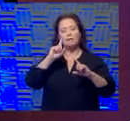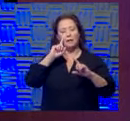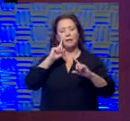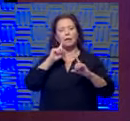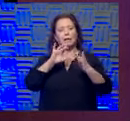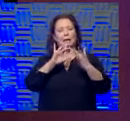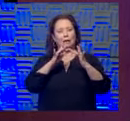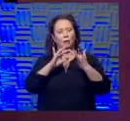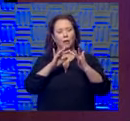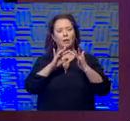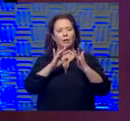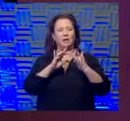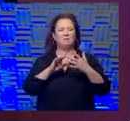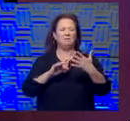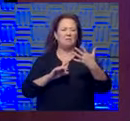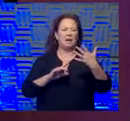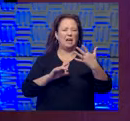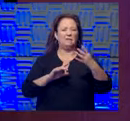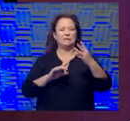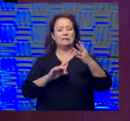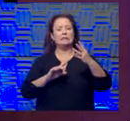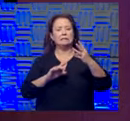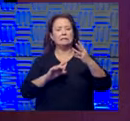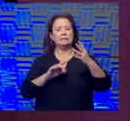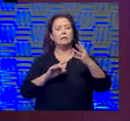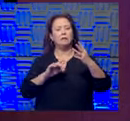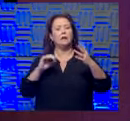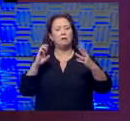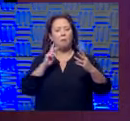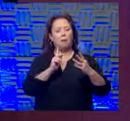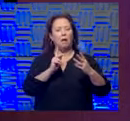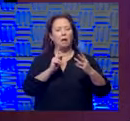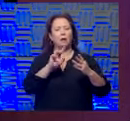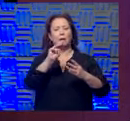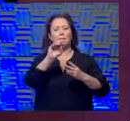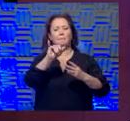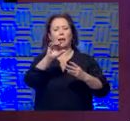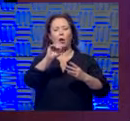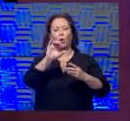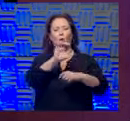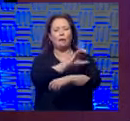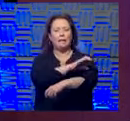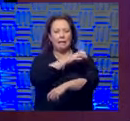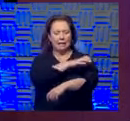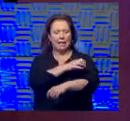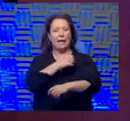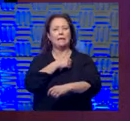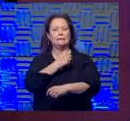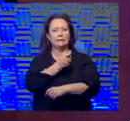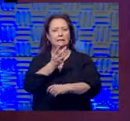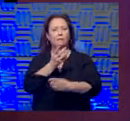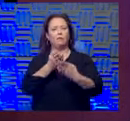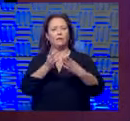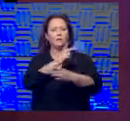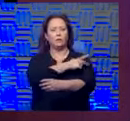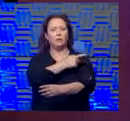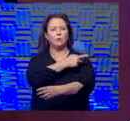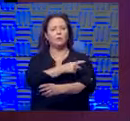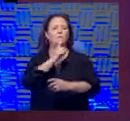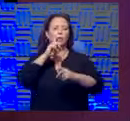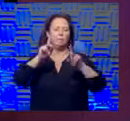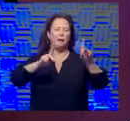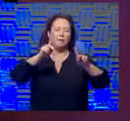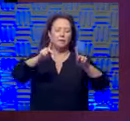the internet and find 5 or 6 and bookmark them and visit them frequently. Mayo Clinic Proceedings has things that are for patients, I'm sorry, for the